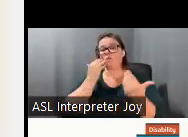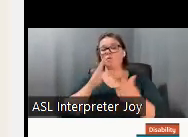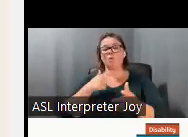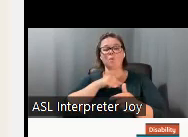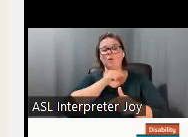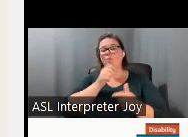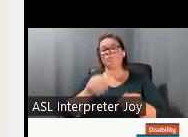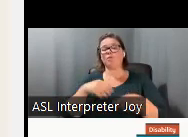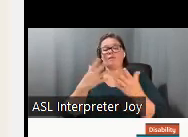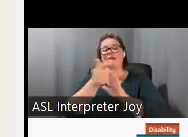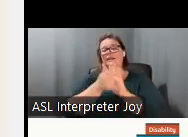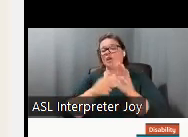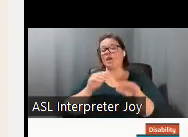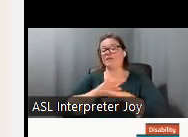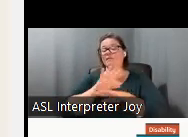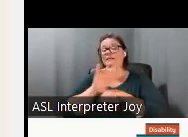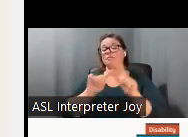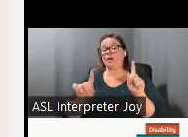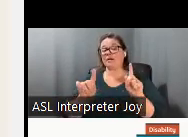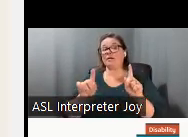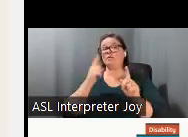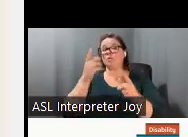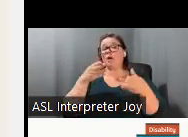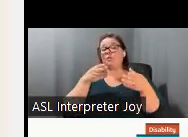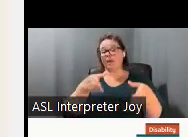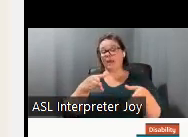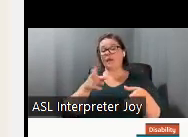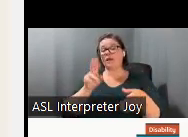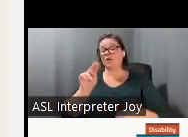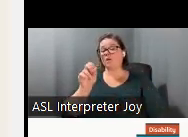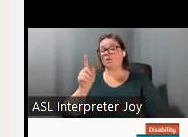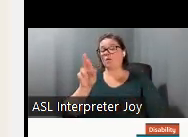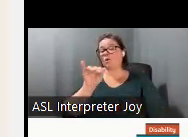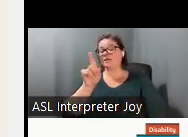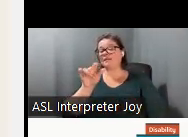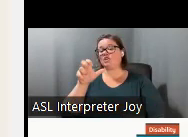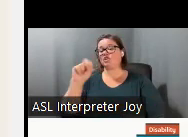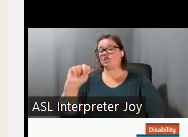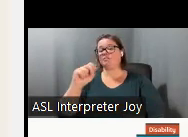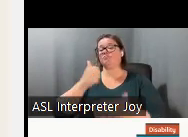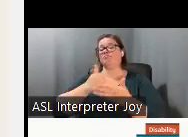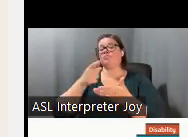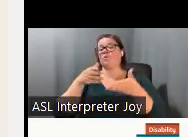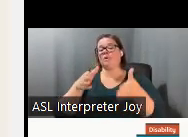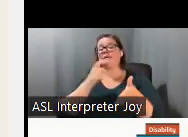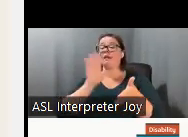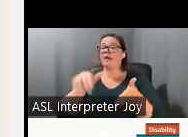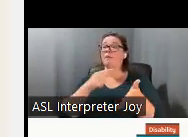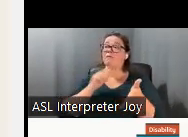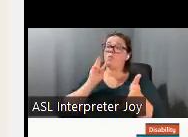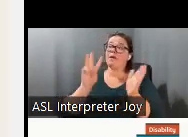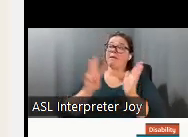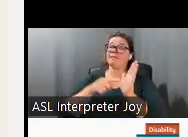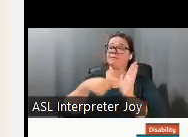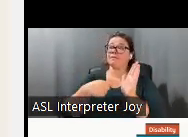legal advice, but it is a way, notarization is a way to make this, hey, we've witnessed this and we've said